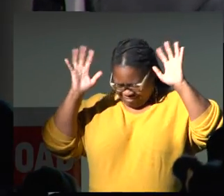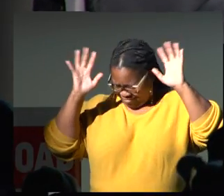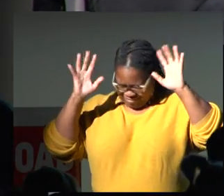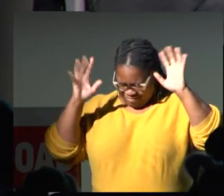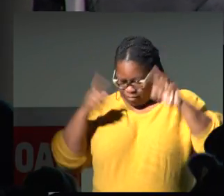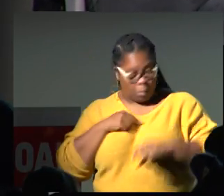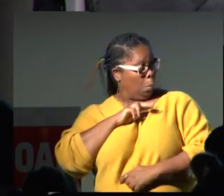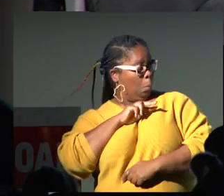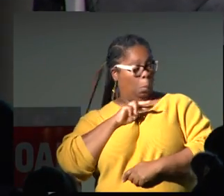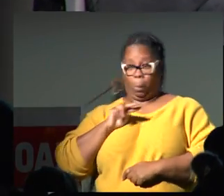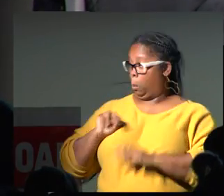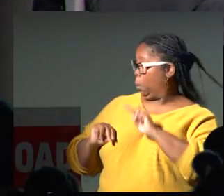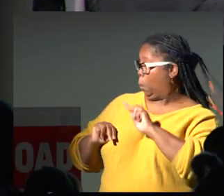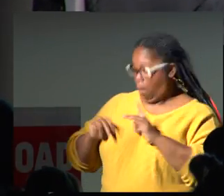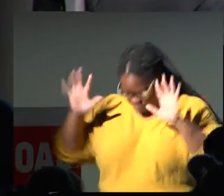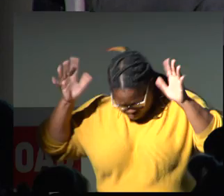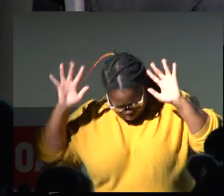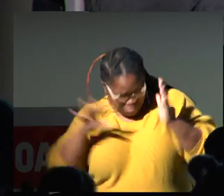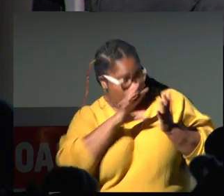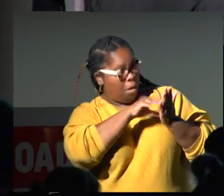I look around like.